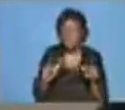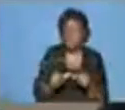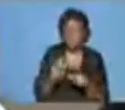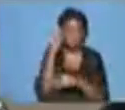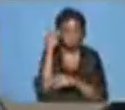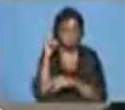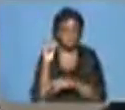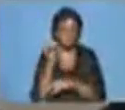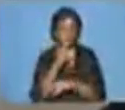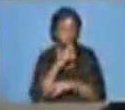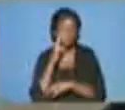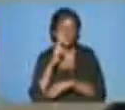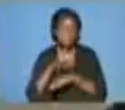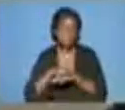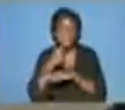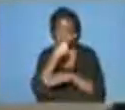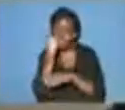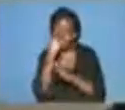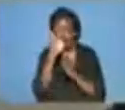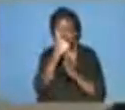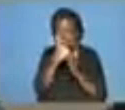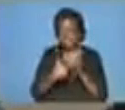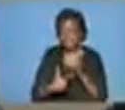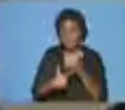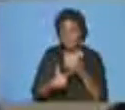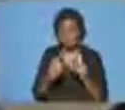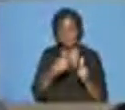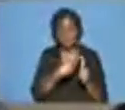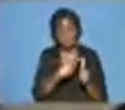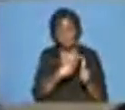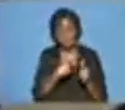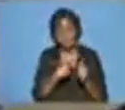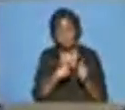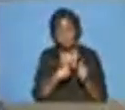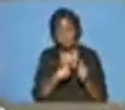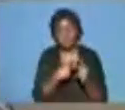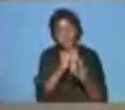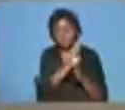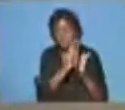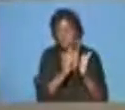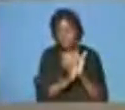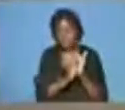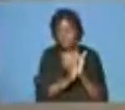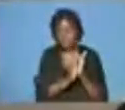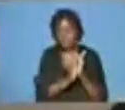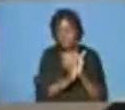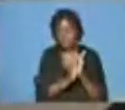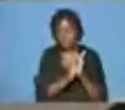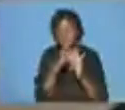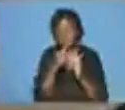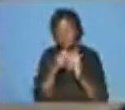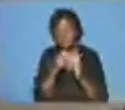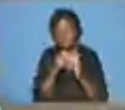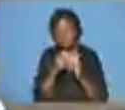we were on the non-cooperative list. The first one would be the legislation and updating